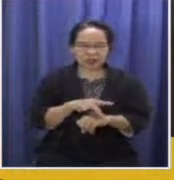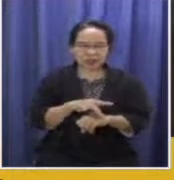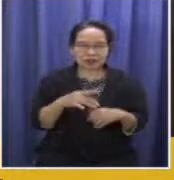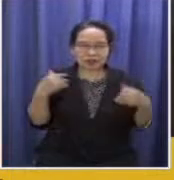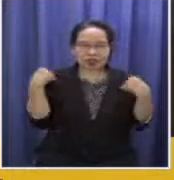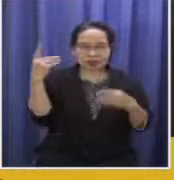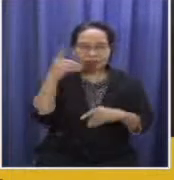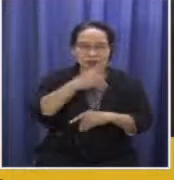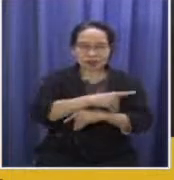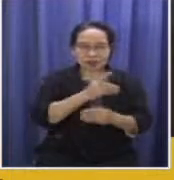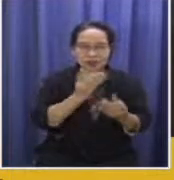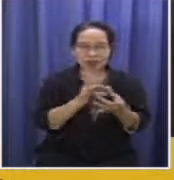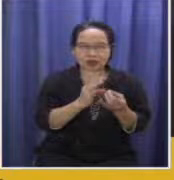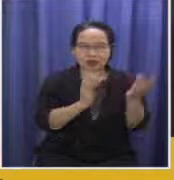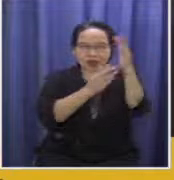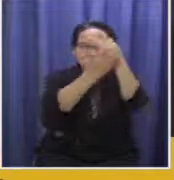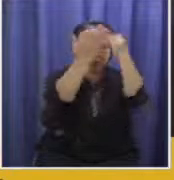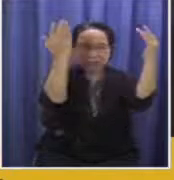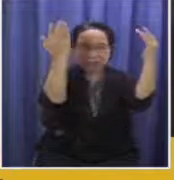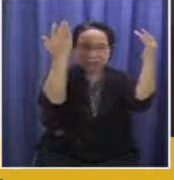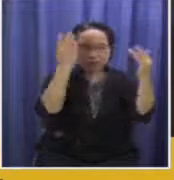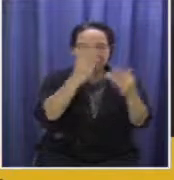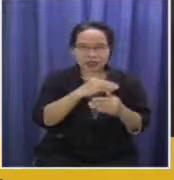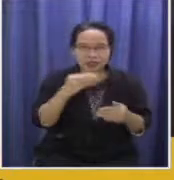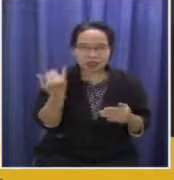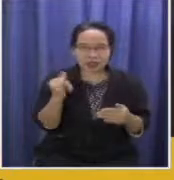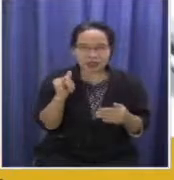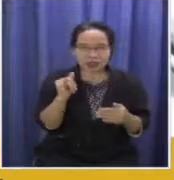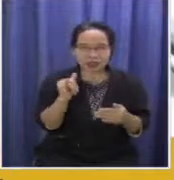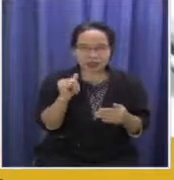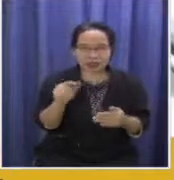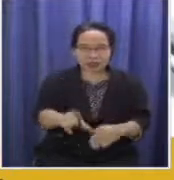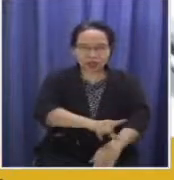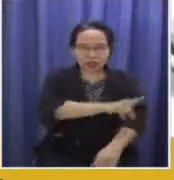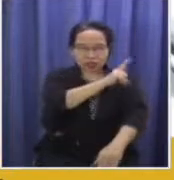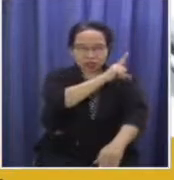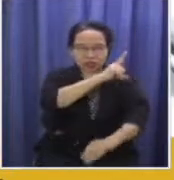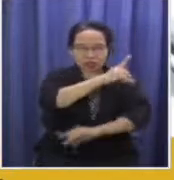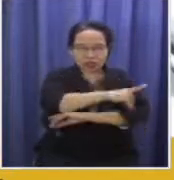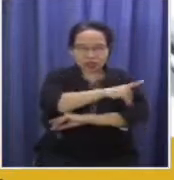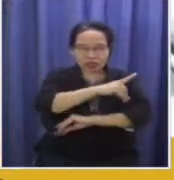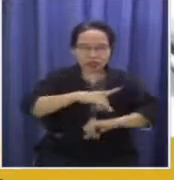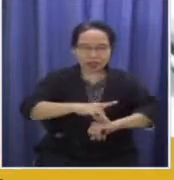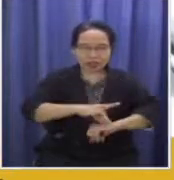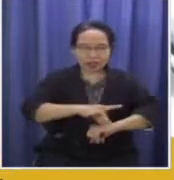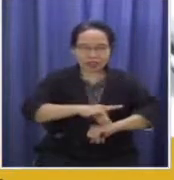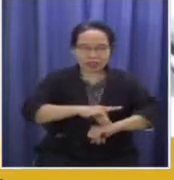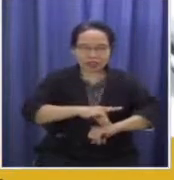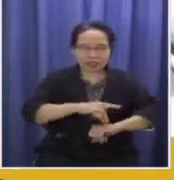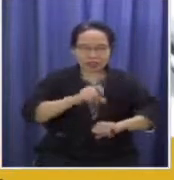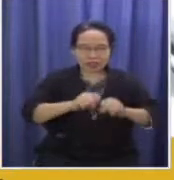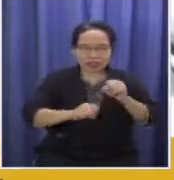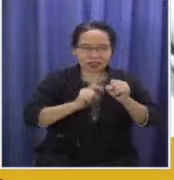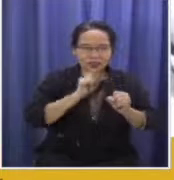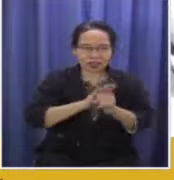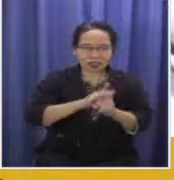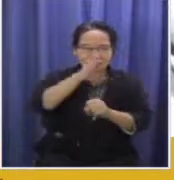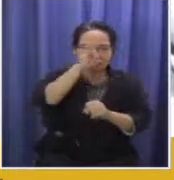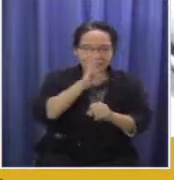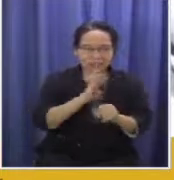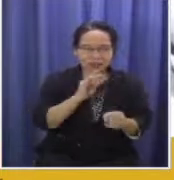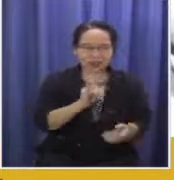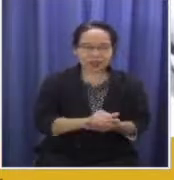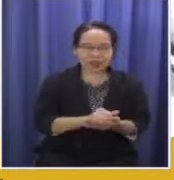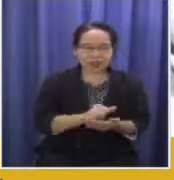are days of heaven, and they are longer than the days of the earth. So the promise of God is